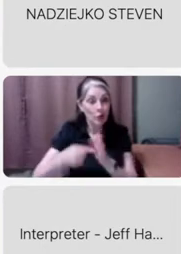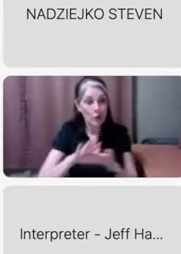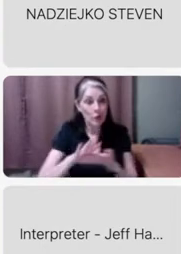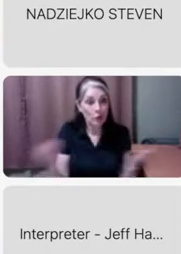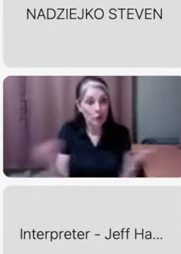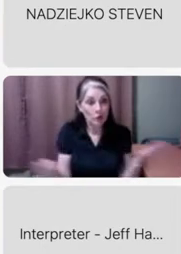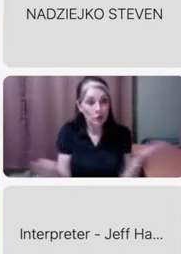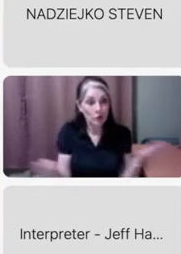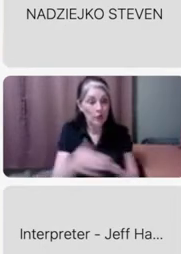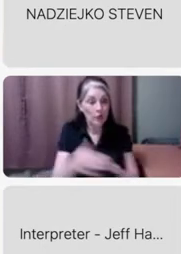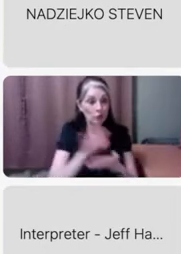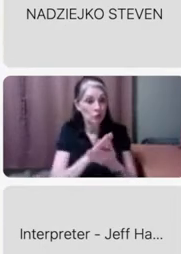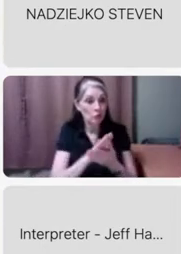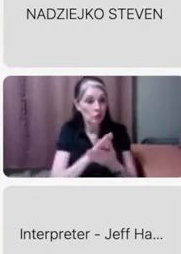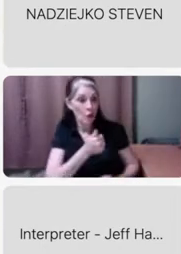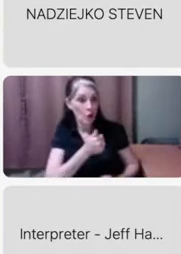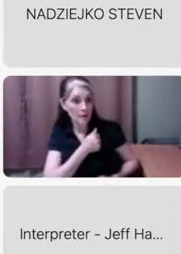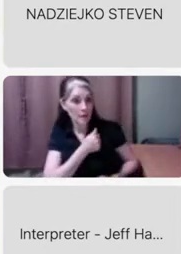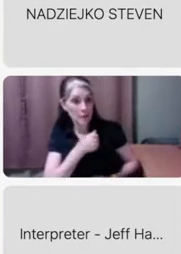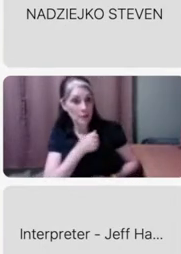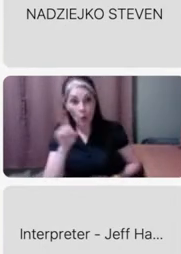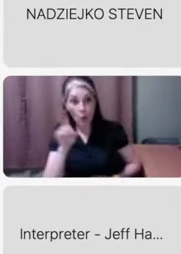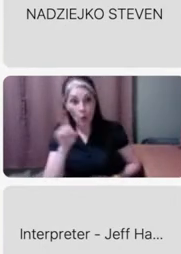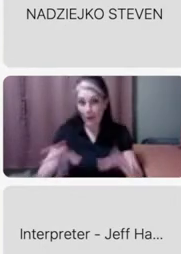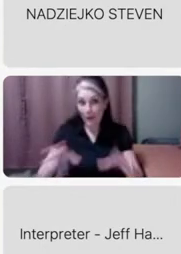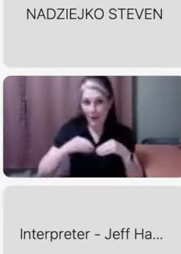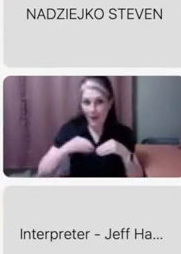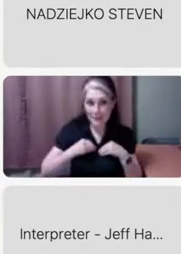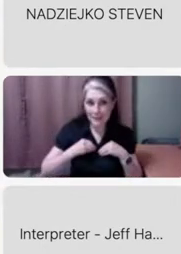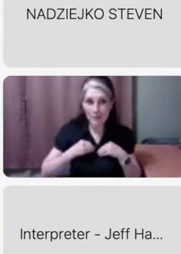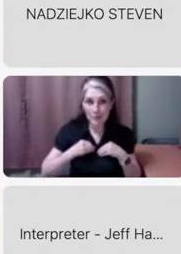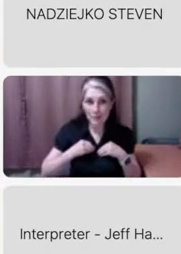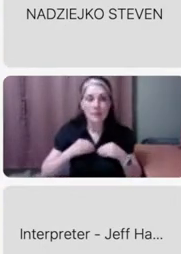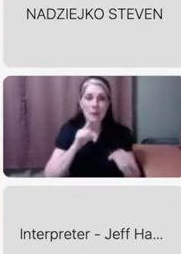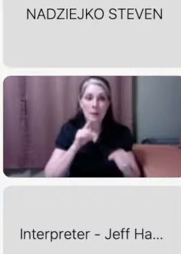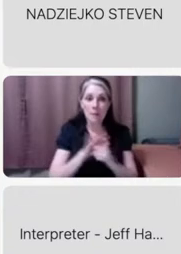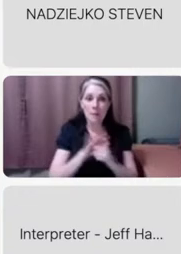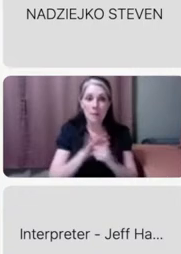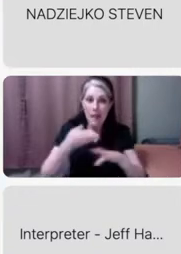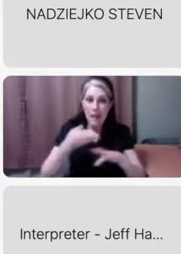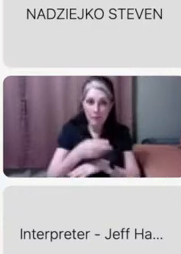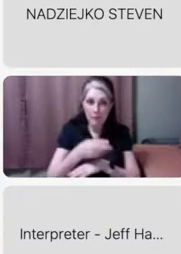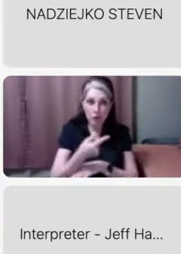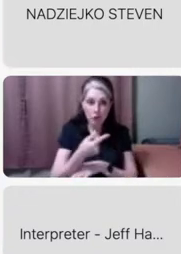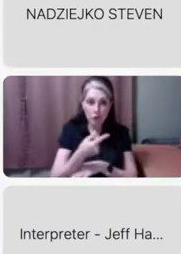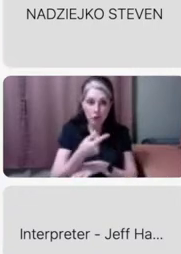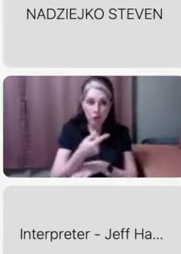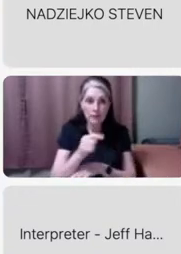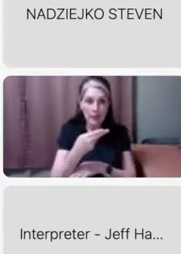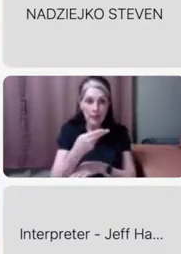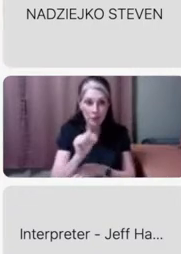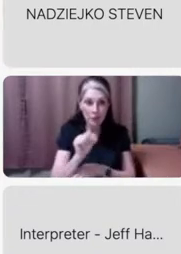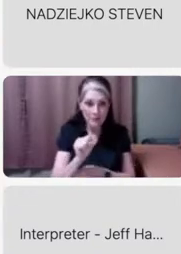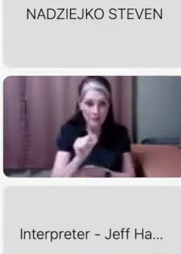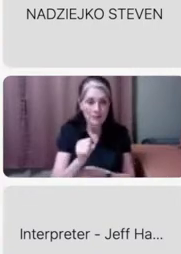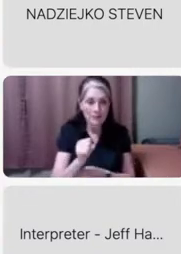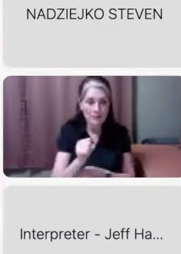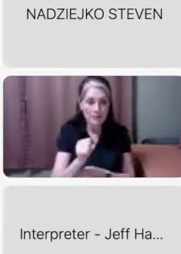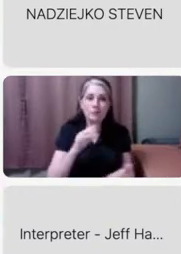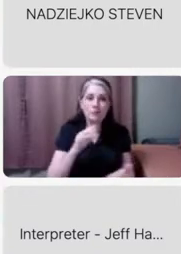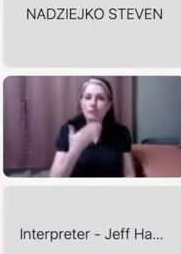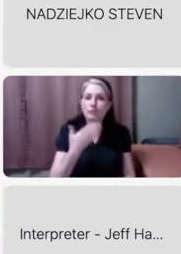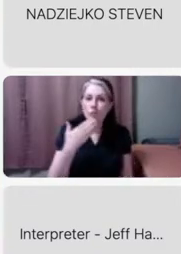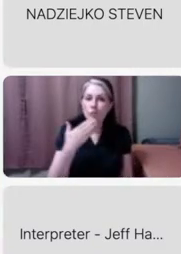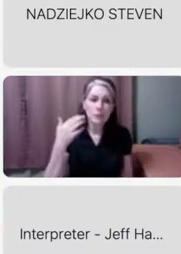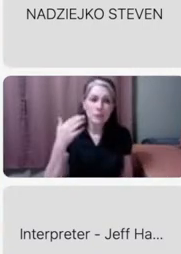have been accepted to and or committed after graduation from gths we wish our seniors the best of luck in all their future endeavors